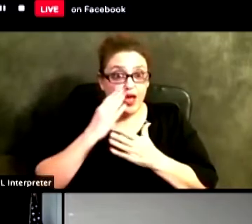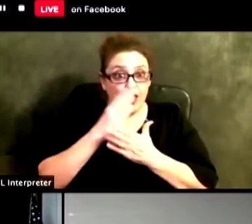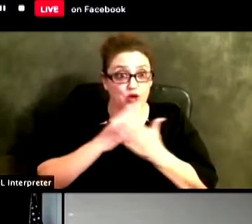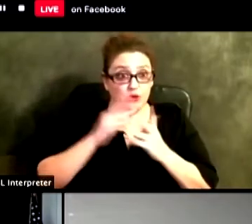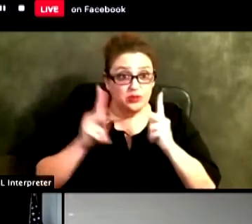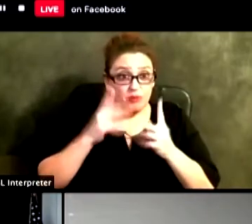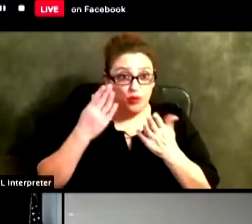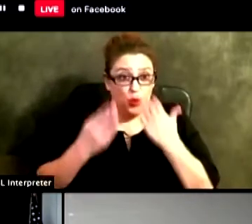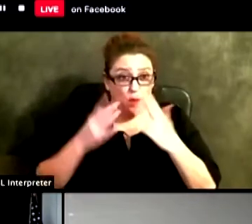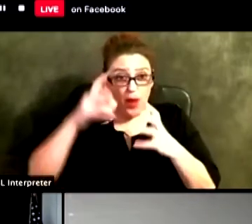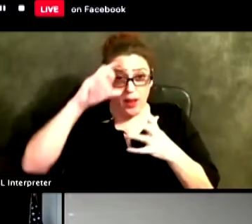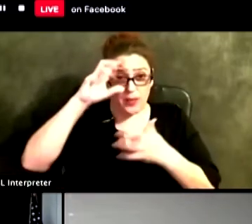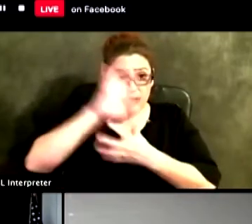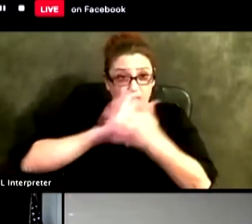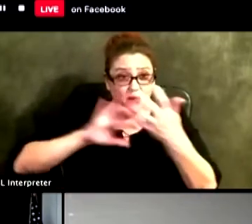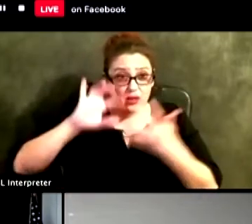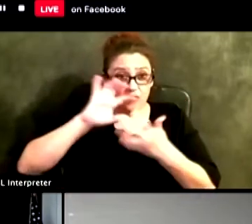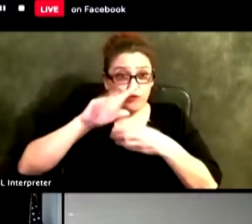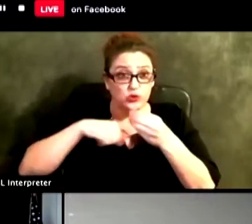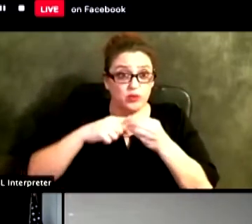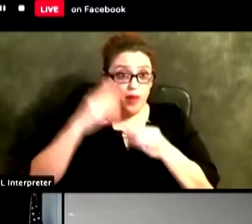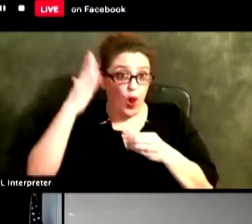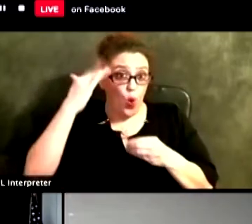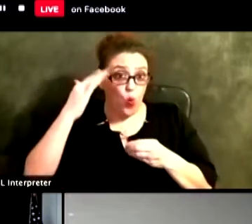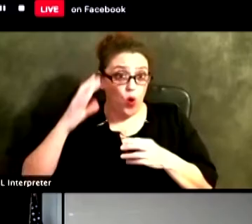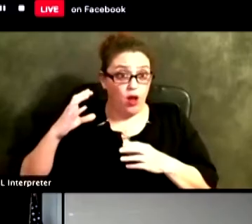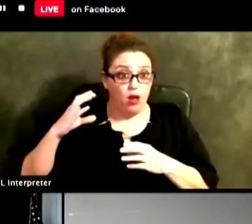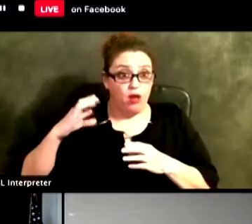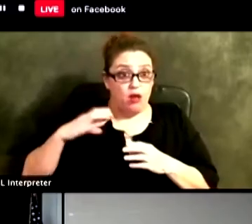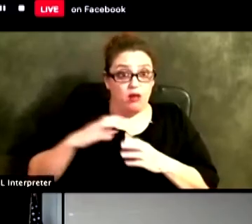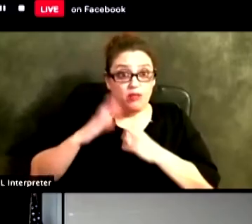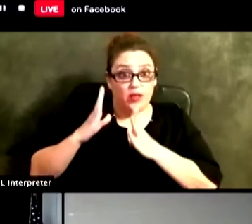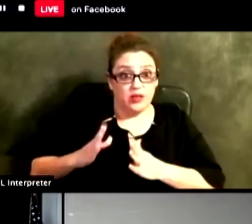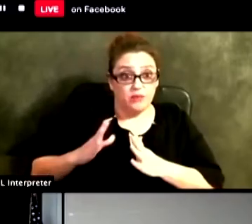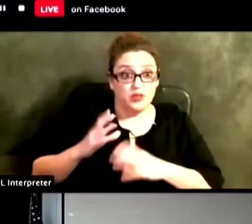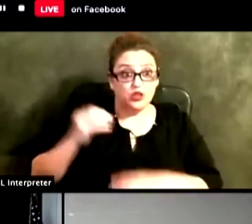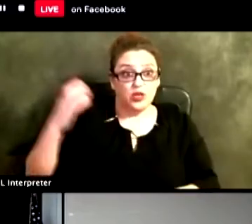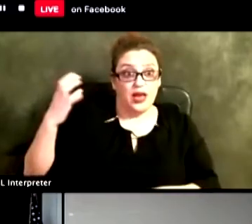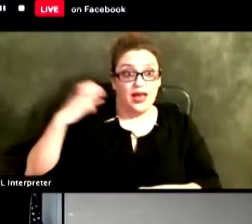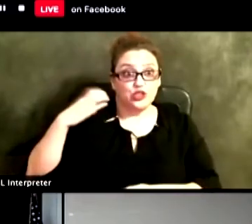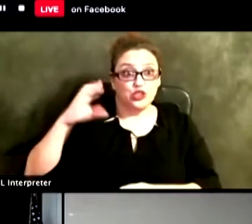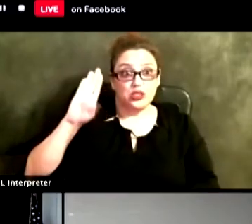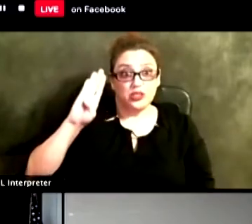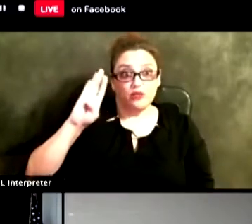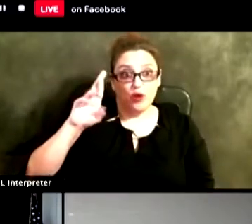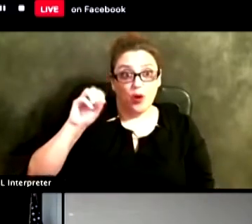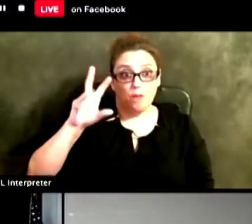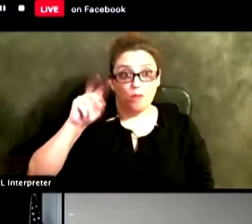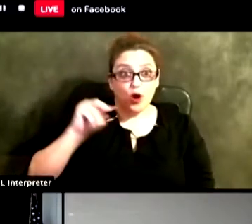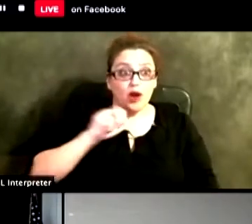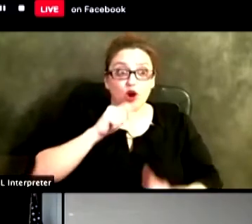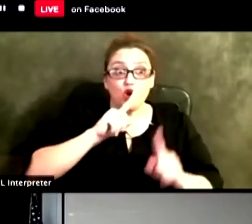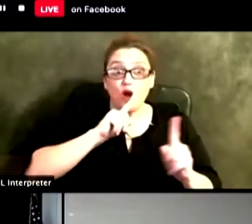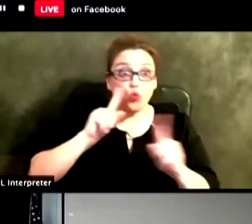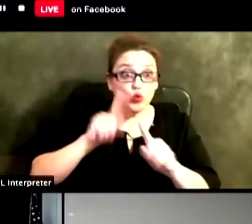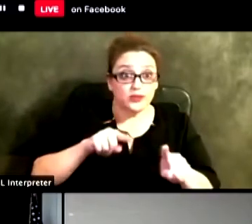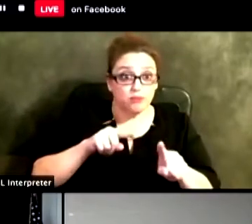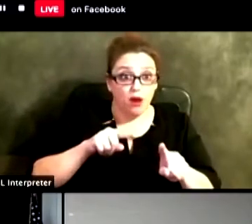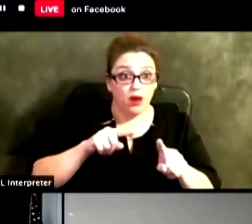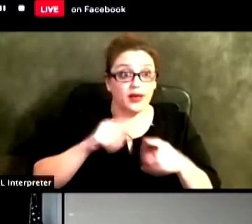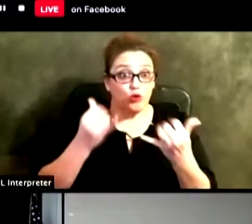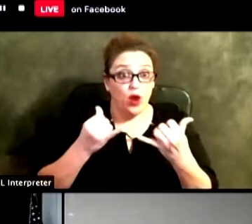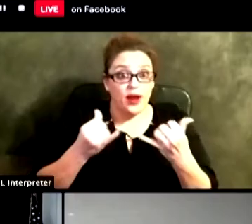confused as to why the commission, why Mayor Mendenhall, why Chief Brown not directly responding, and that's because we've asked them to